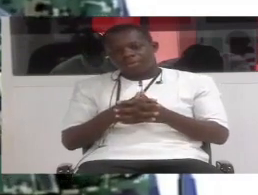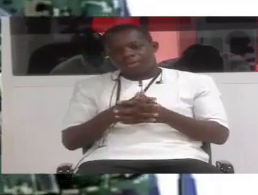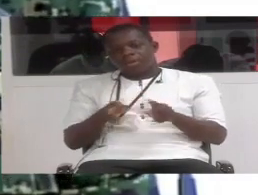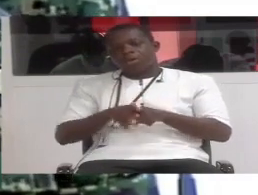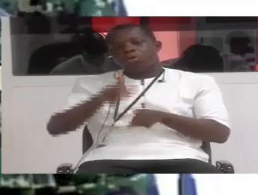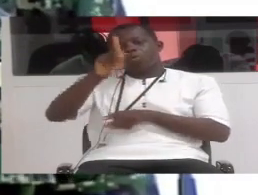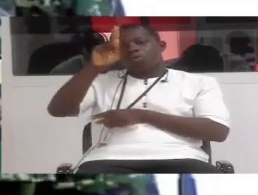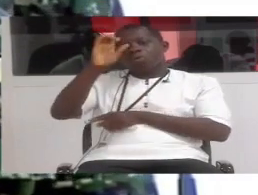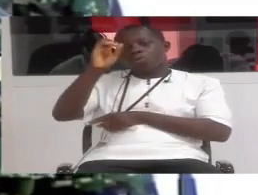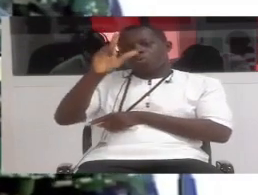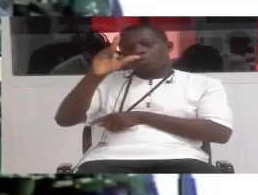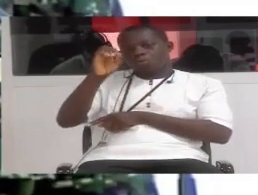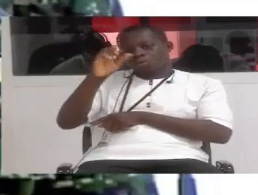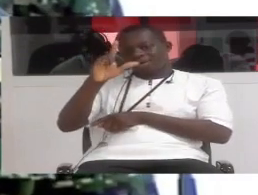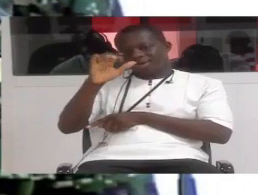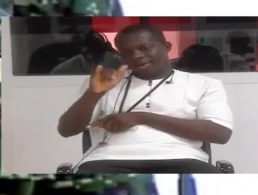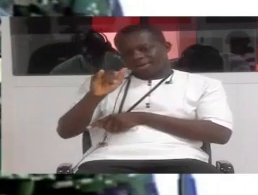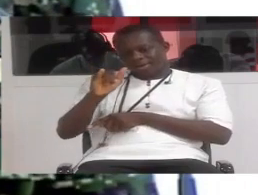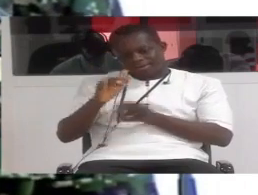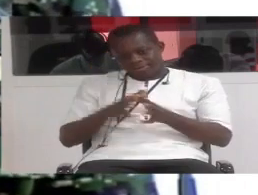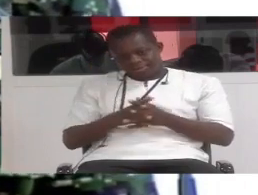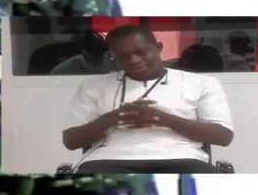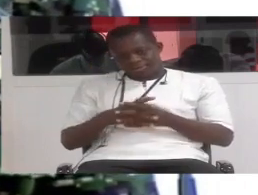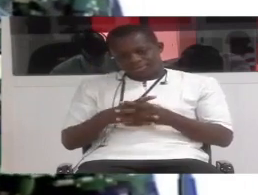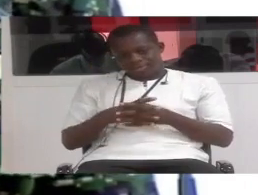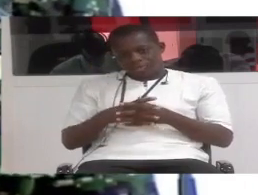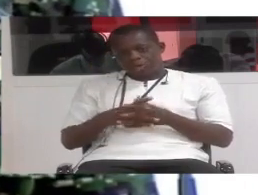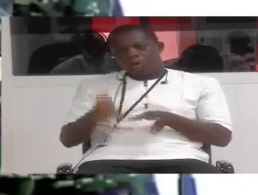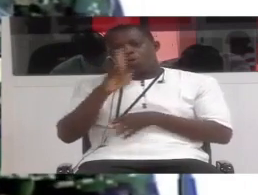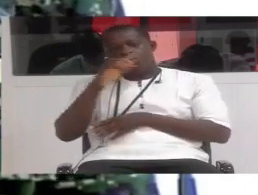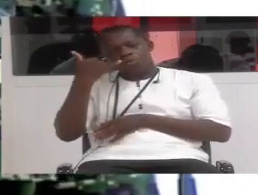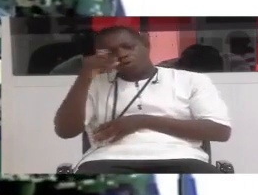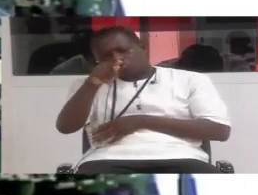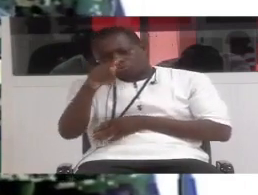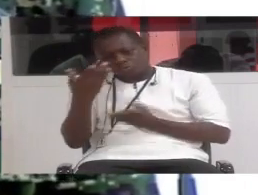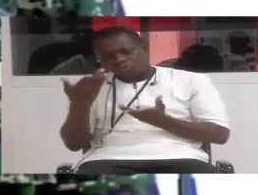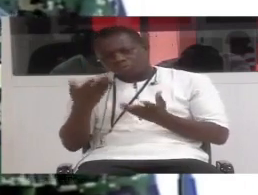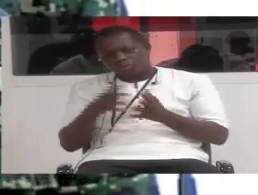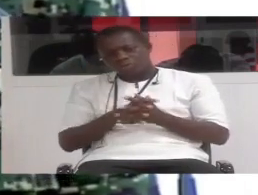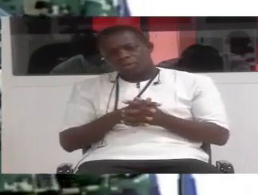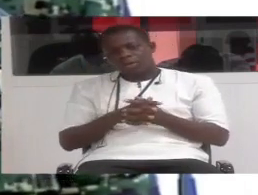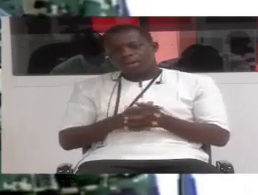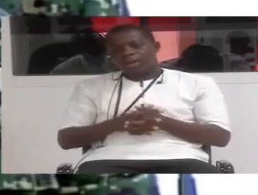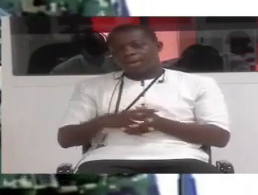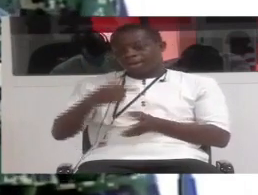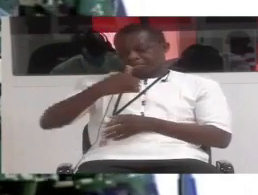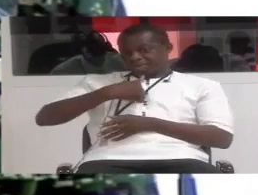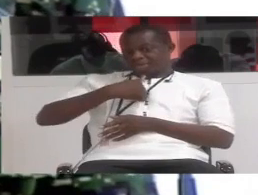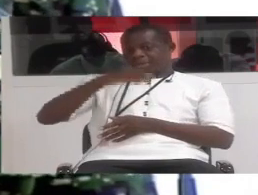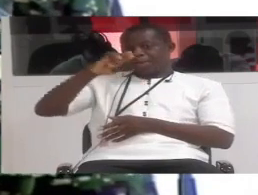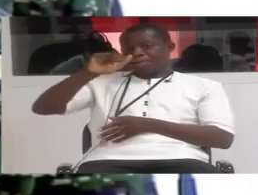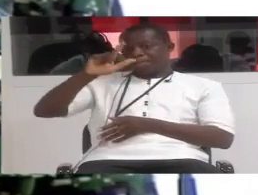ngi kololi. It's in Kololi. Who called you? Kanala o man Malik Manga moma